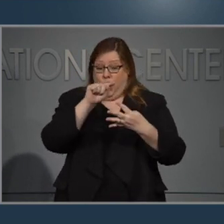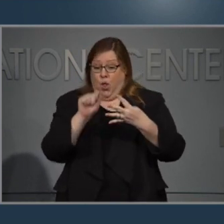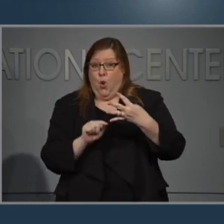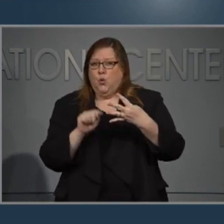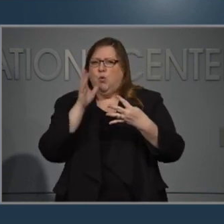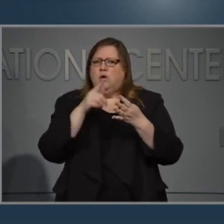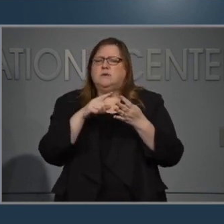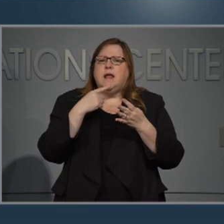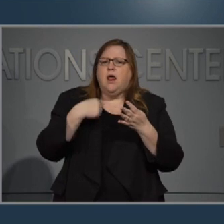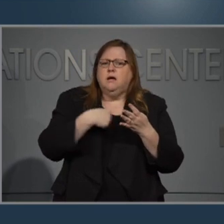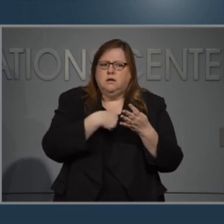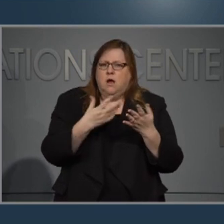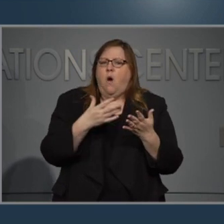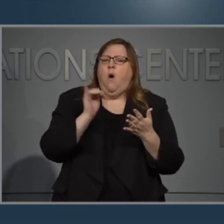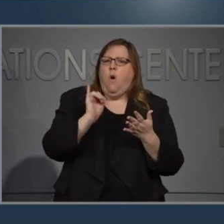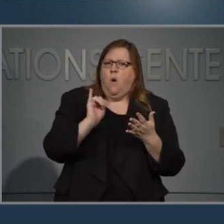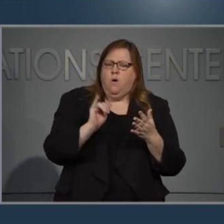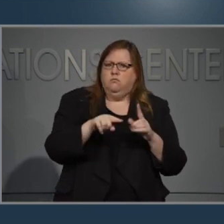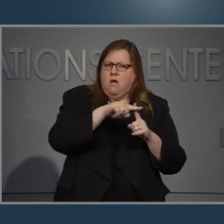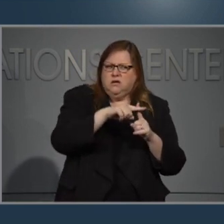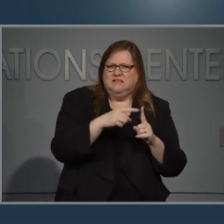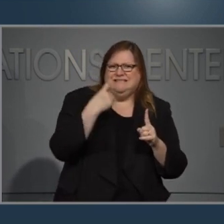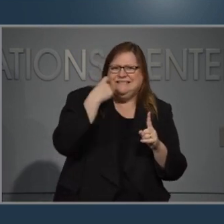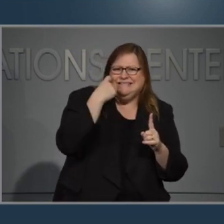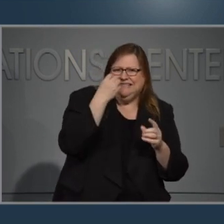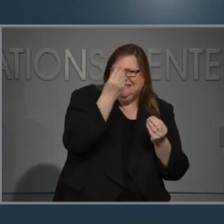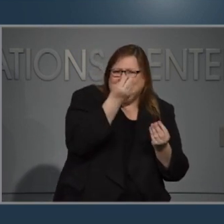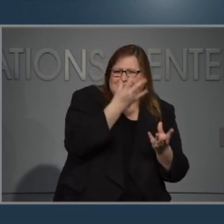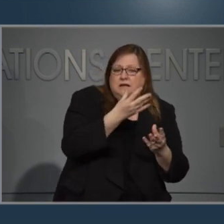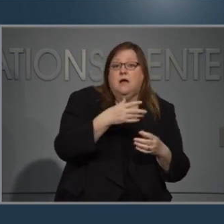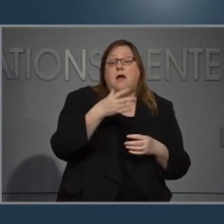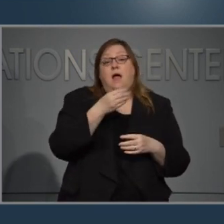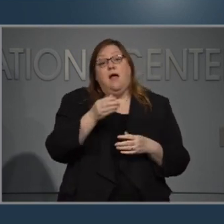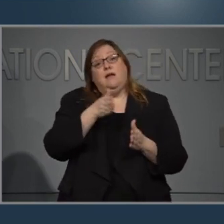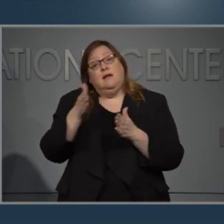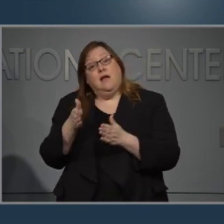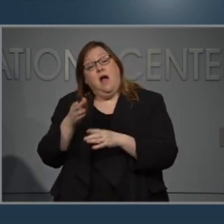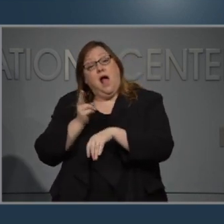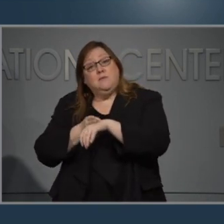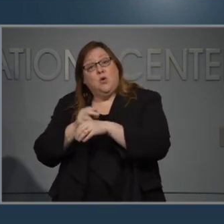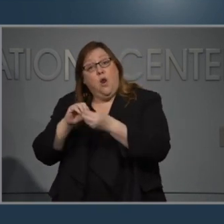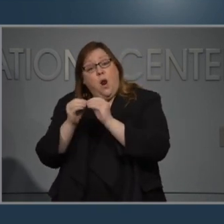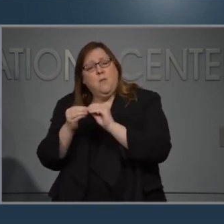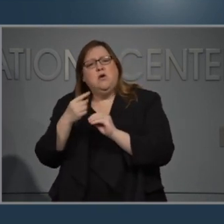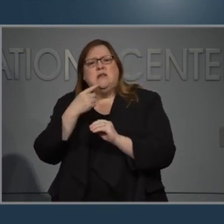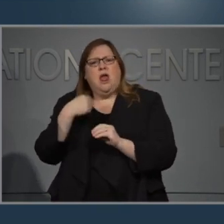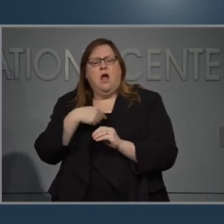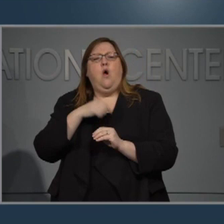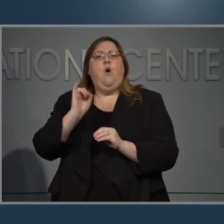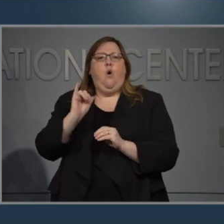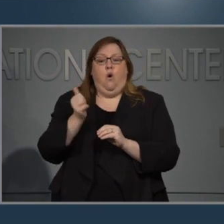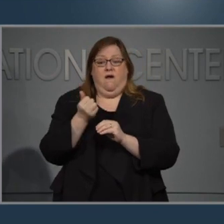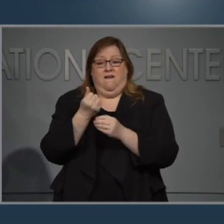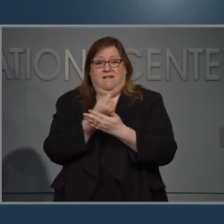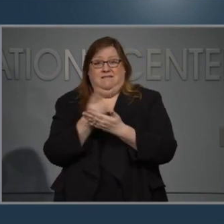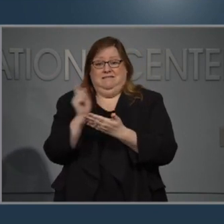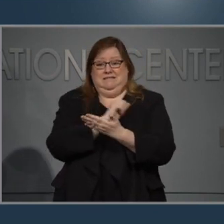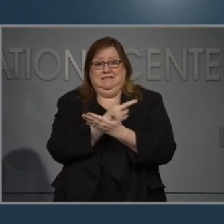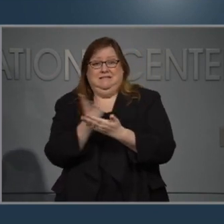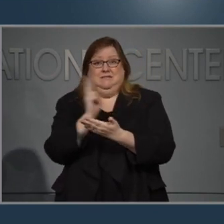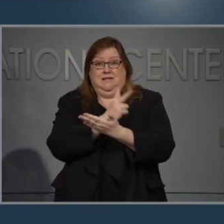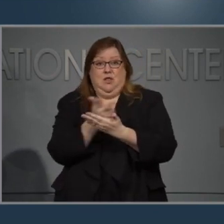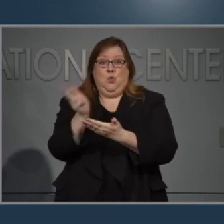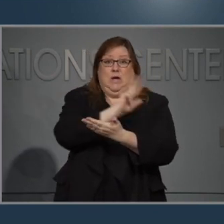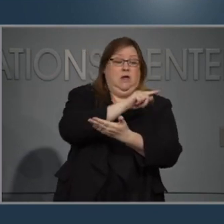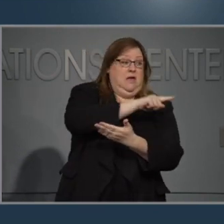like hospitalizations tell us how much transmission was happening a few weeks ago. Let's dive in. Our first